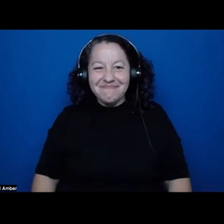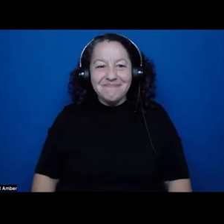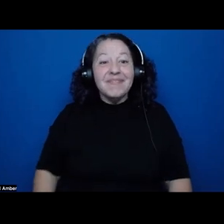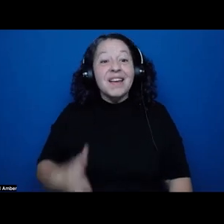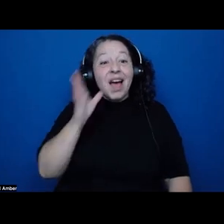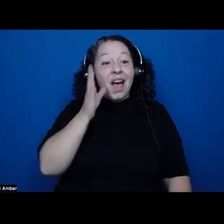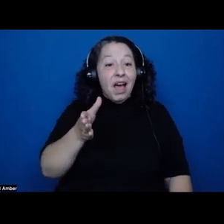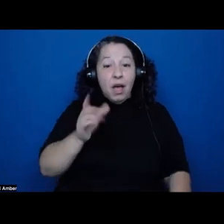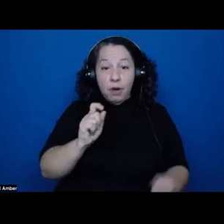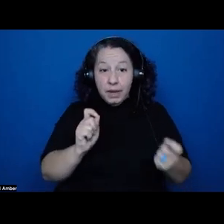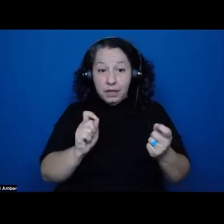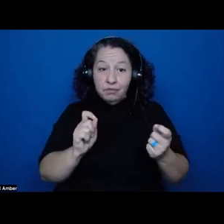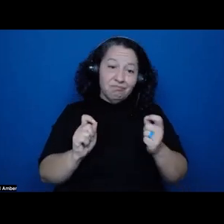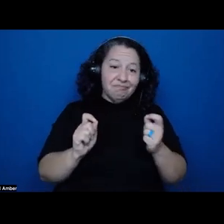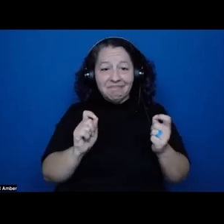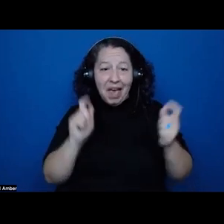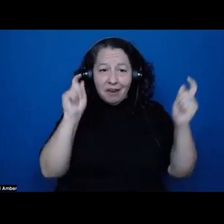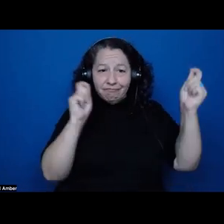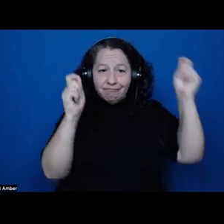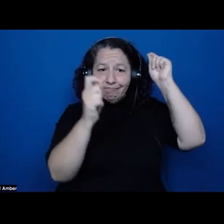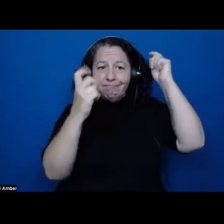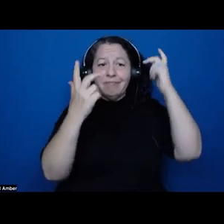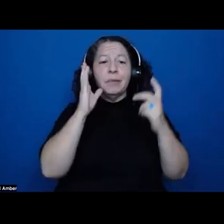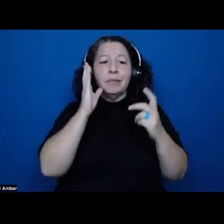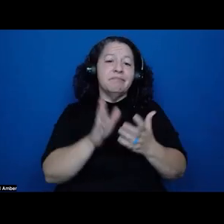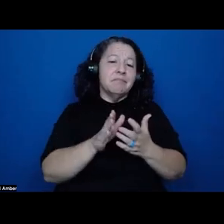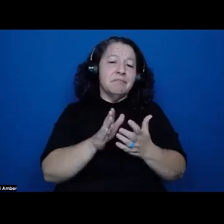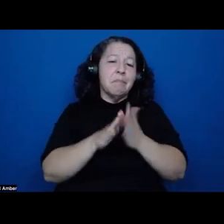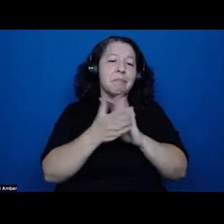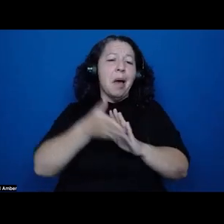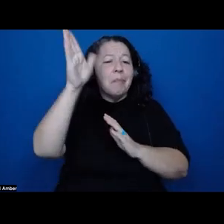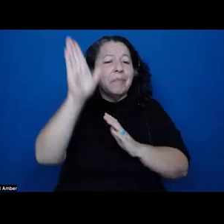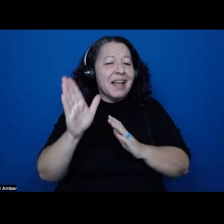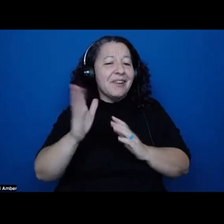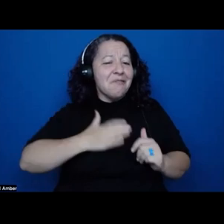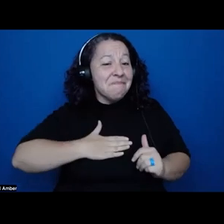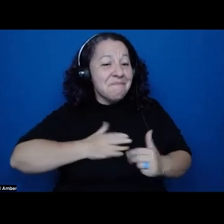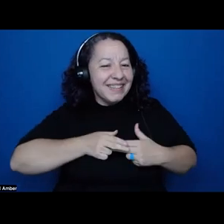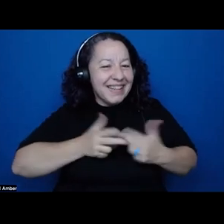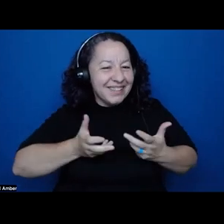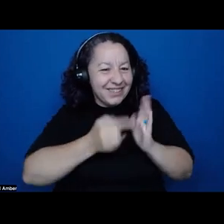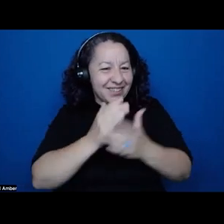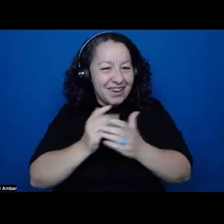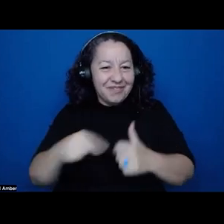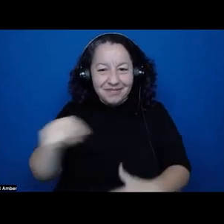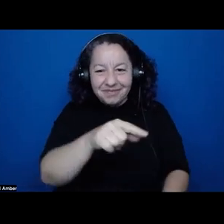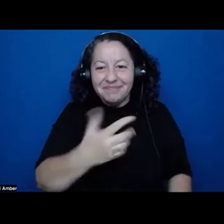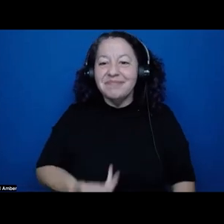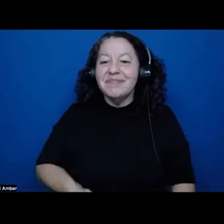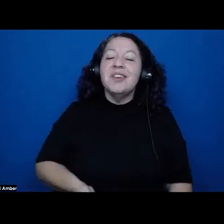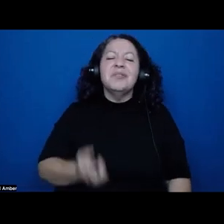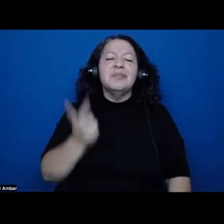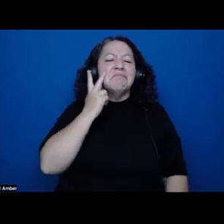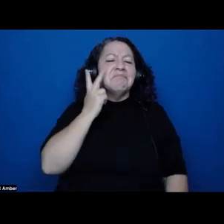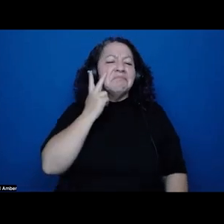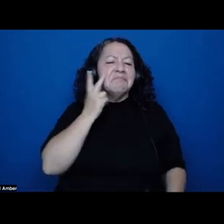switch into presenting my slides. And so we'll see what happens. You know, you never know